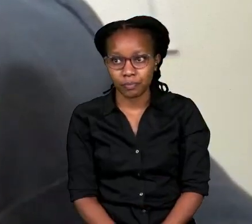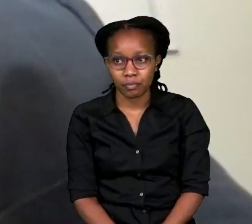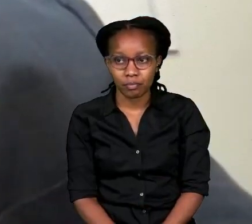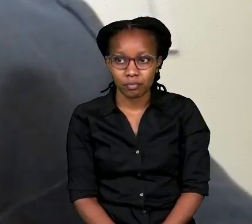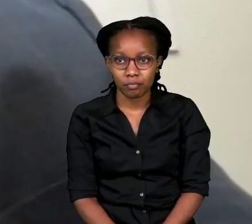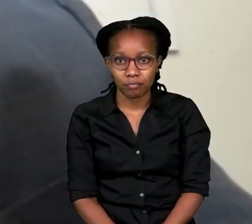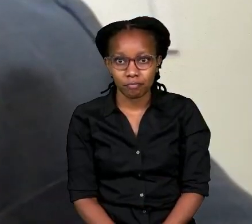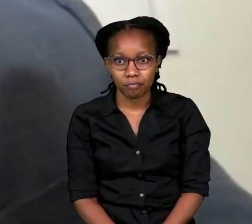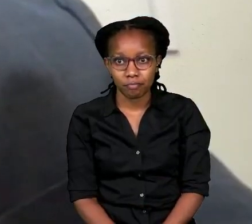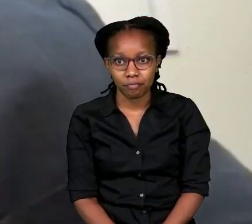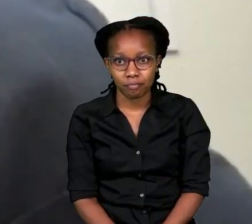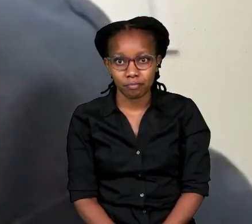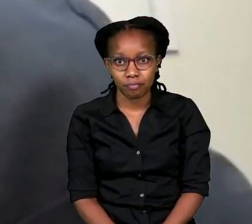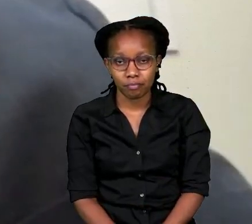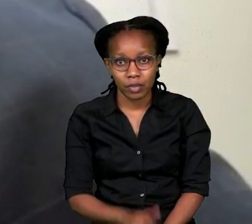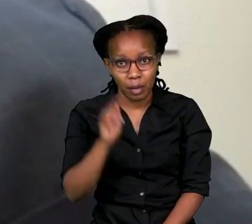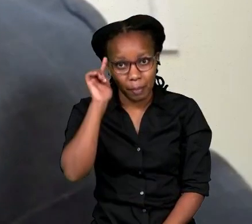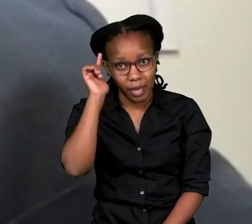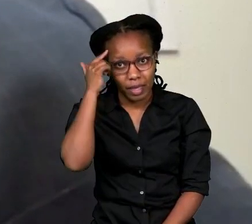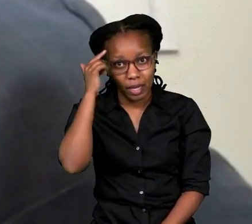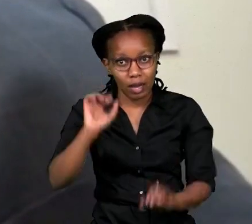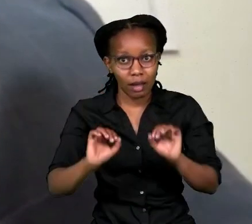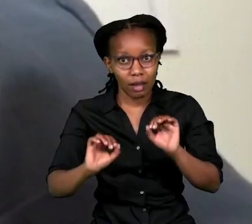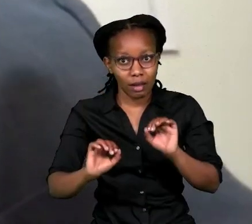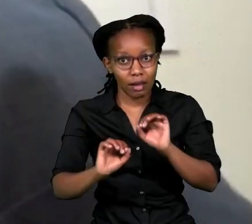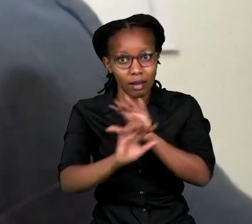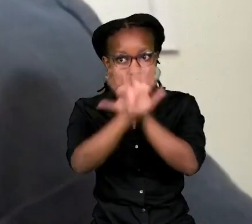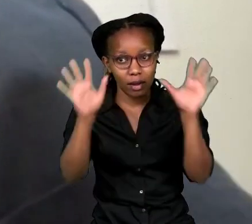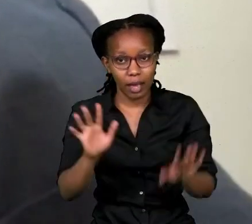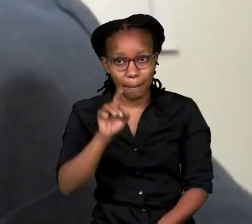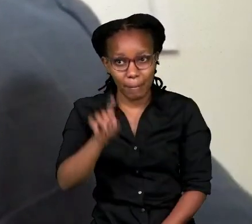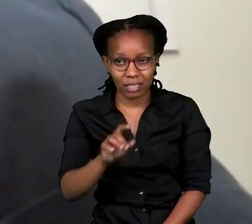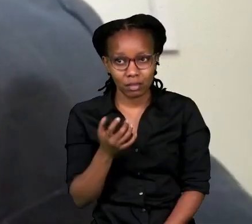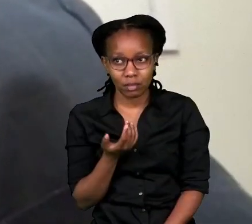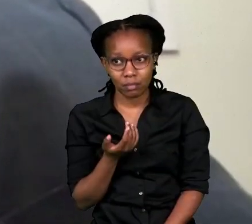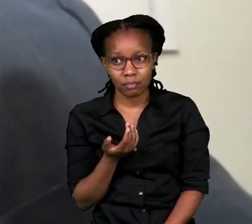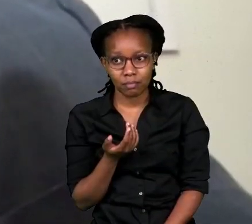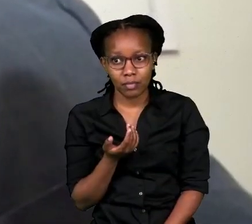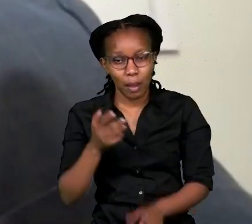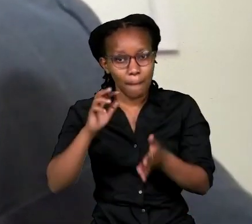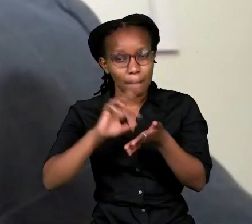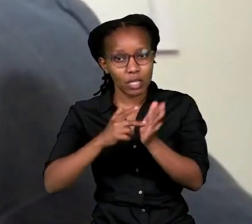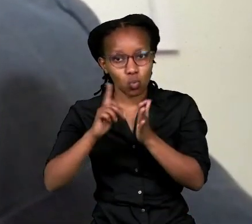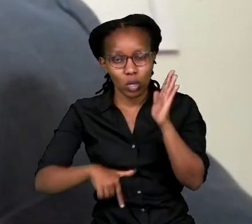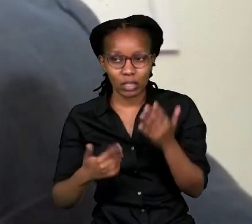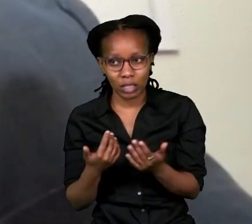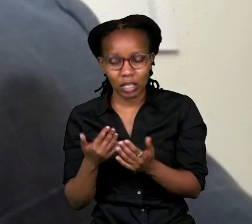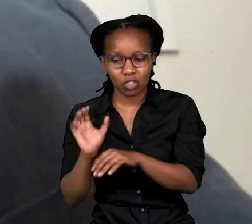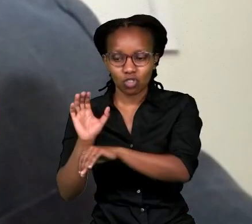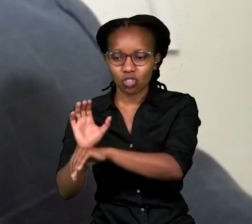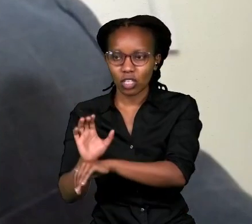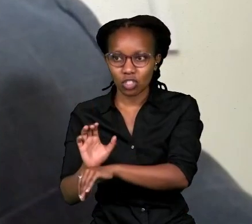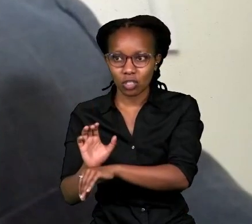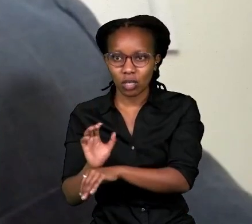Yeah, I think we need to be clear as to what it means to separate the church and